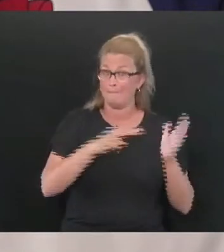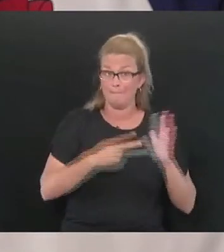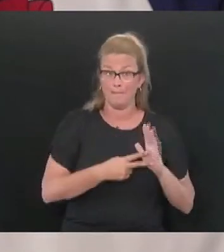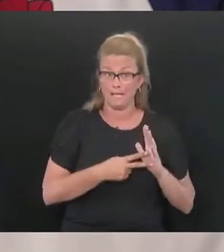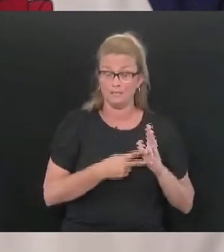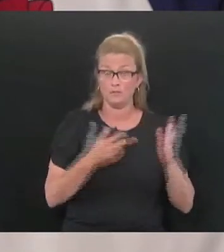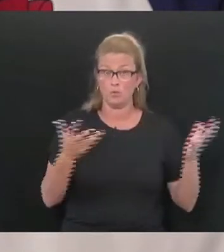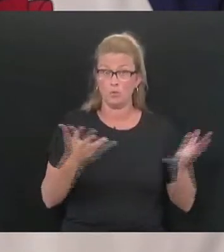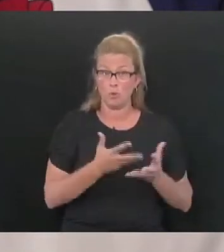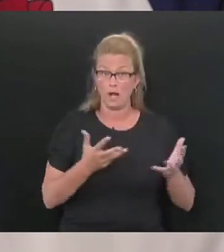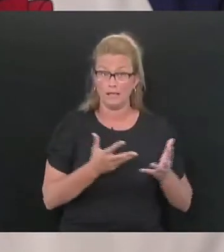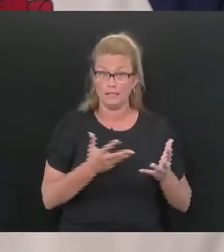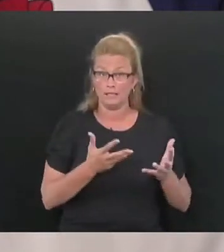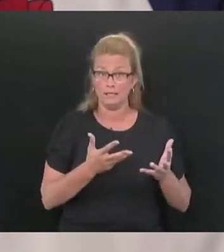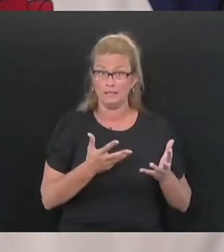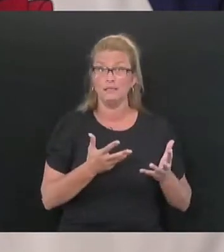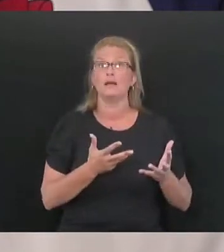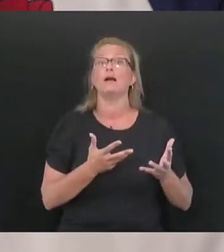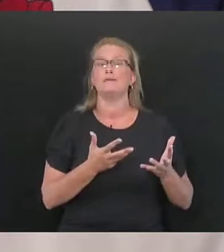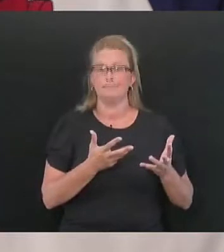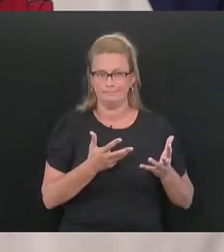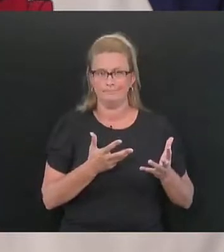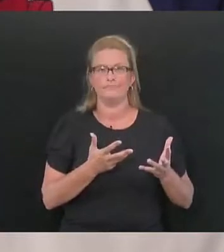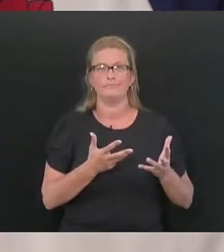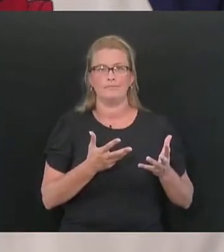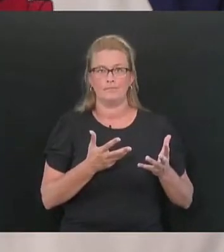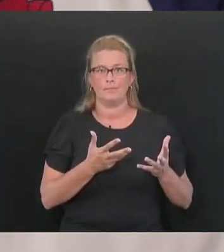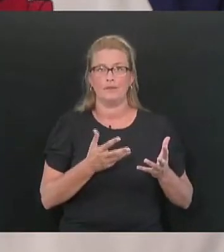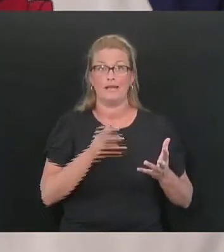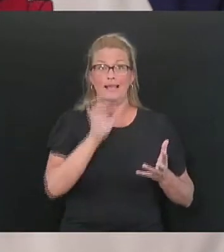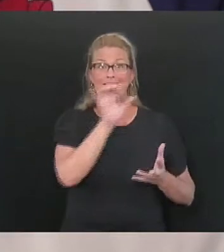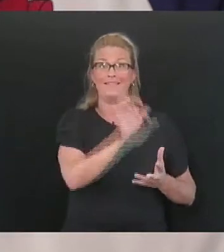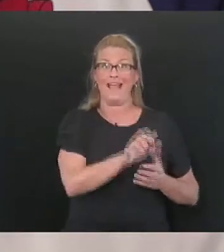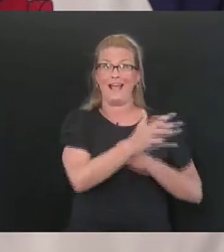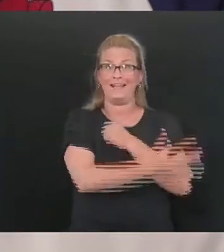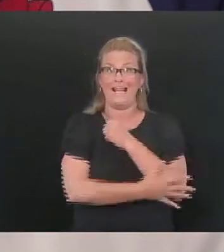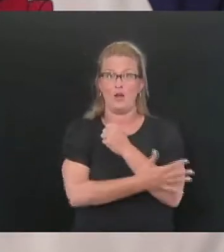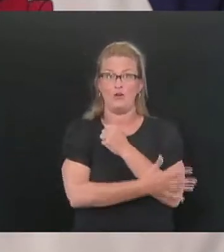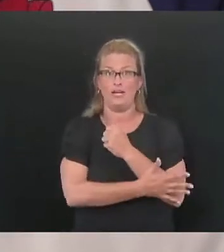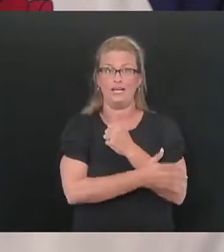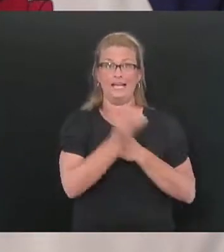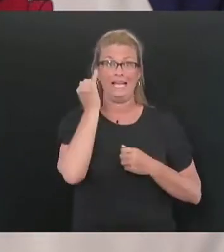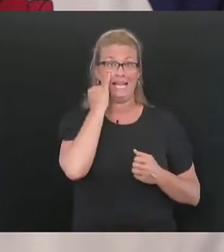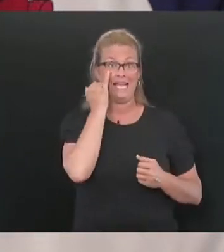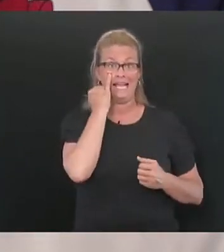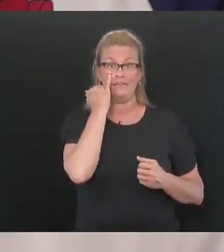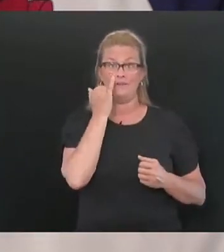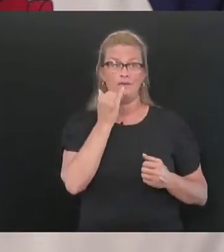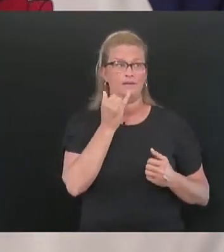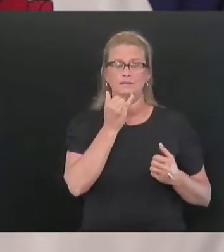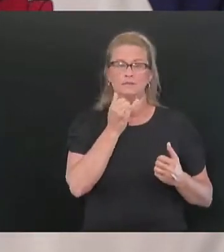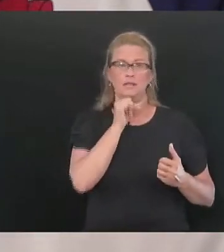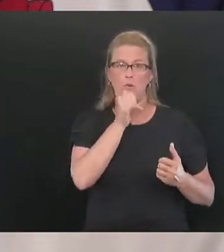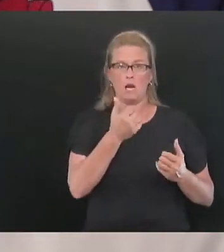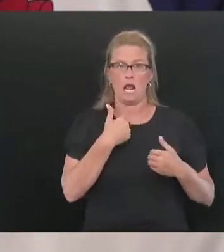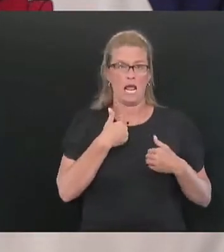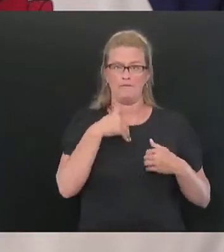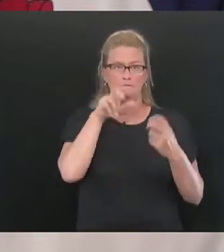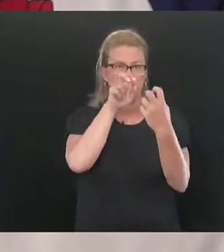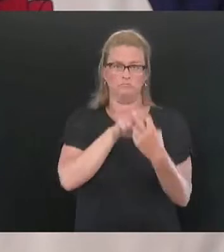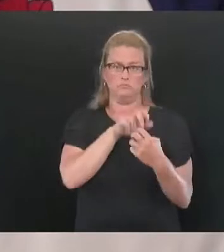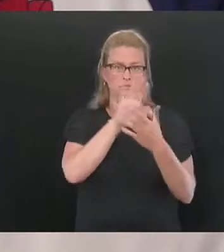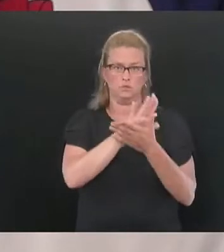the school to be open. And so therefore, in that county, at that point in time, we will not have school being